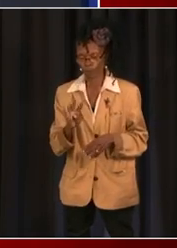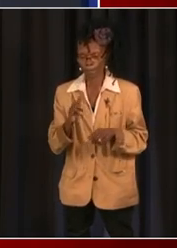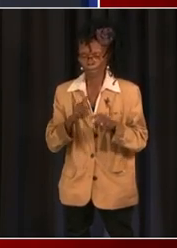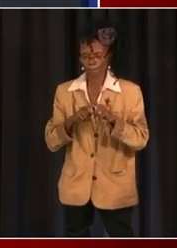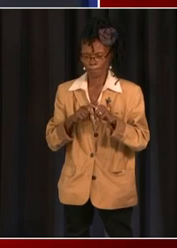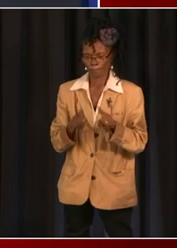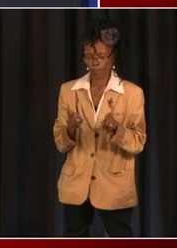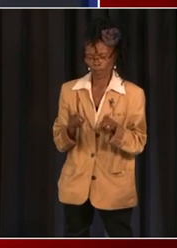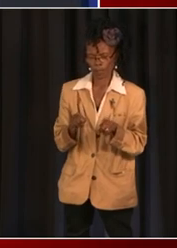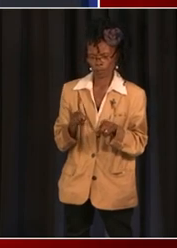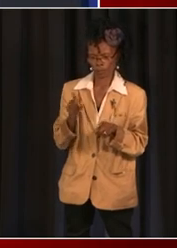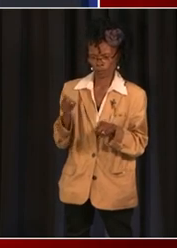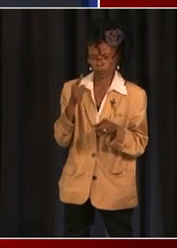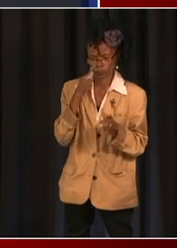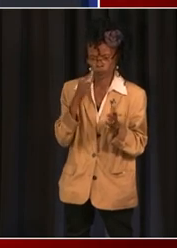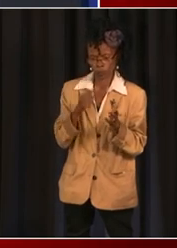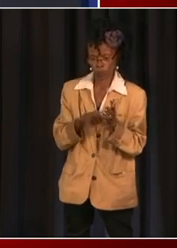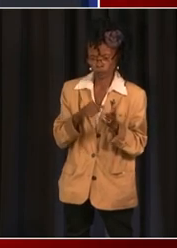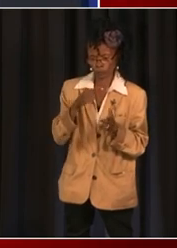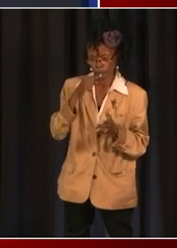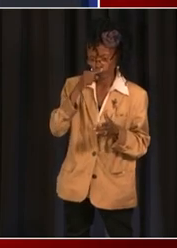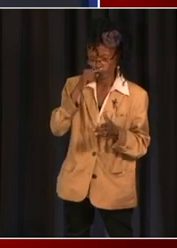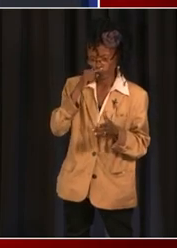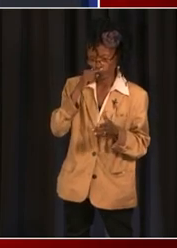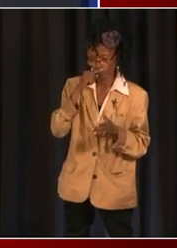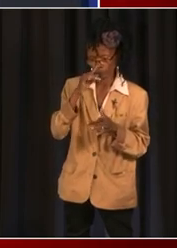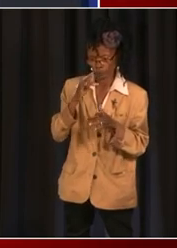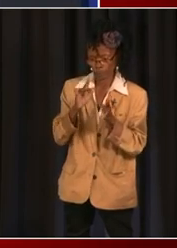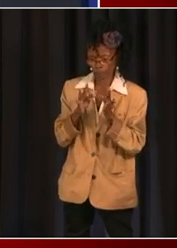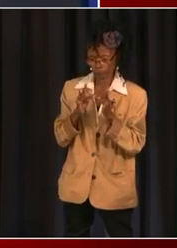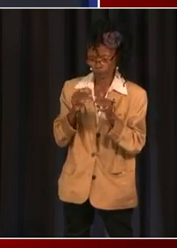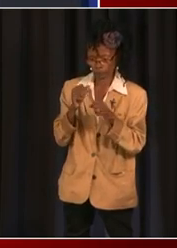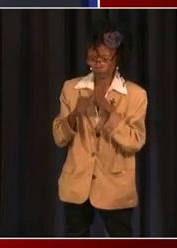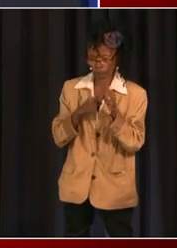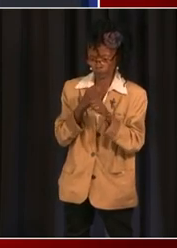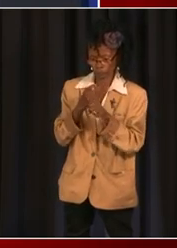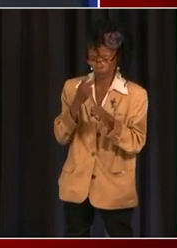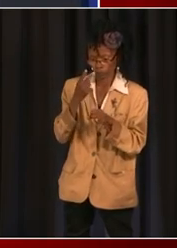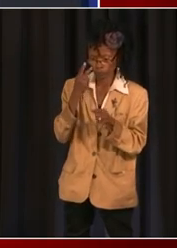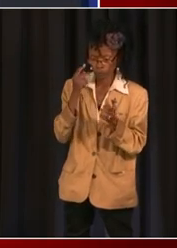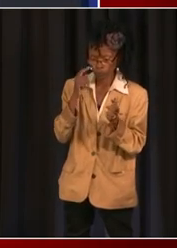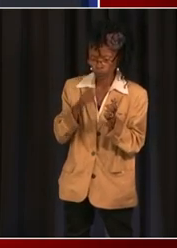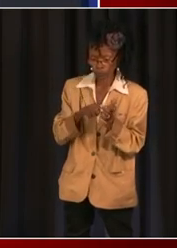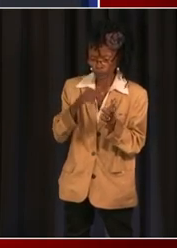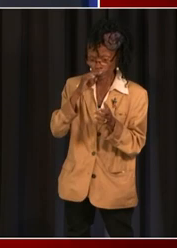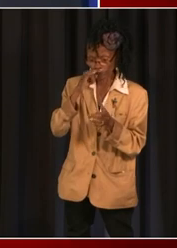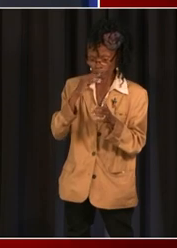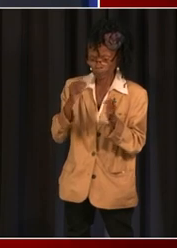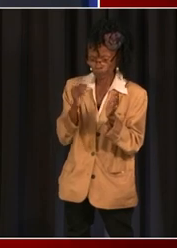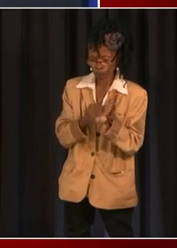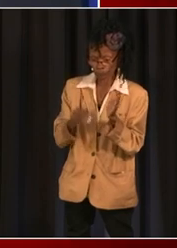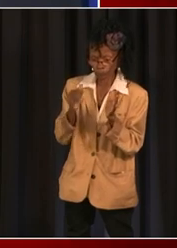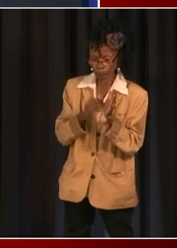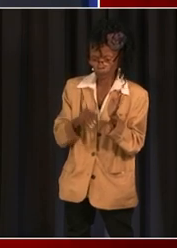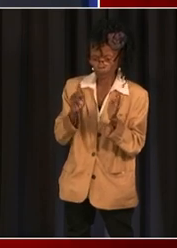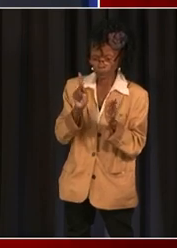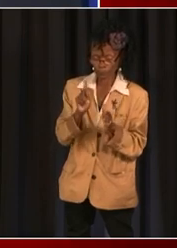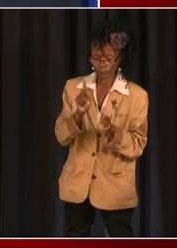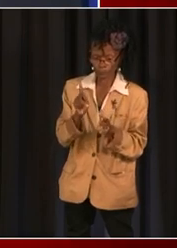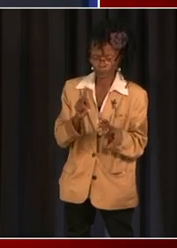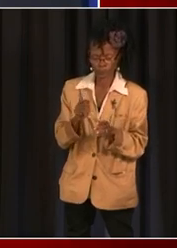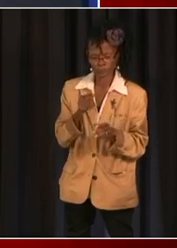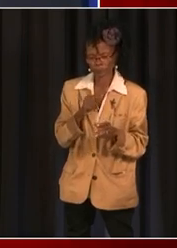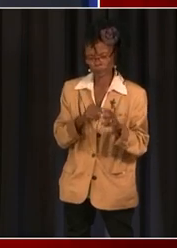because of the virtual year, which we know is hard, especially for young families, repeating kindergarten? So we haven't seen lots